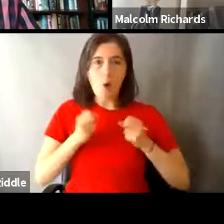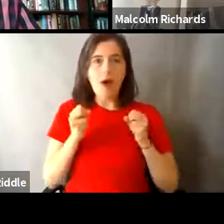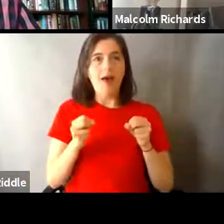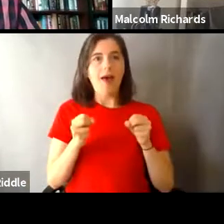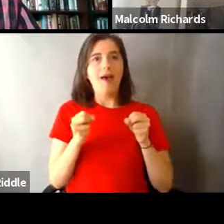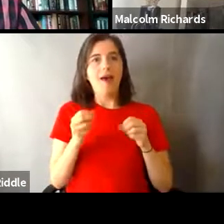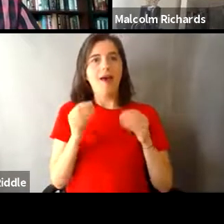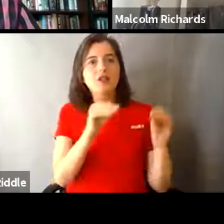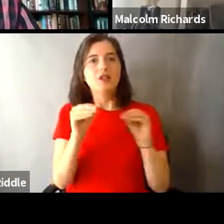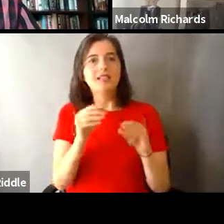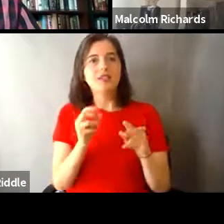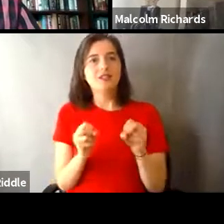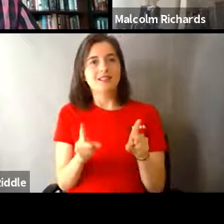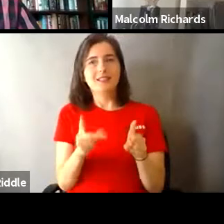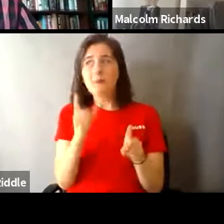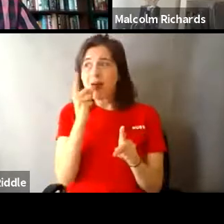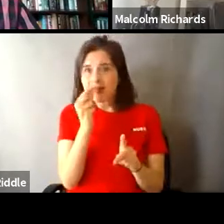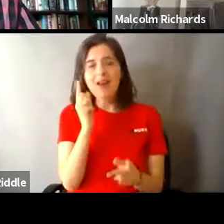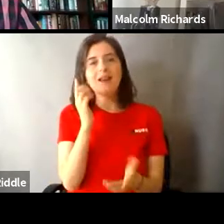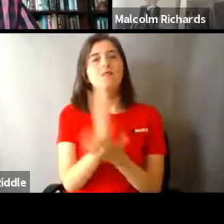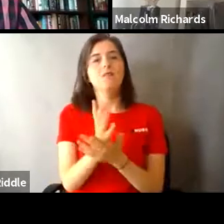has.